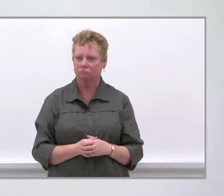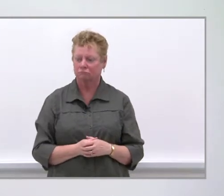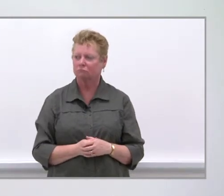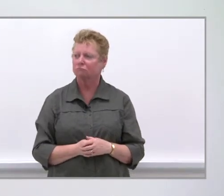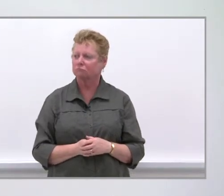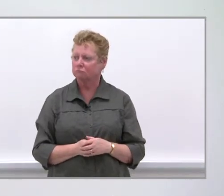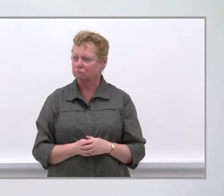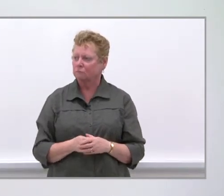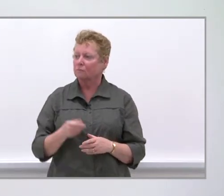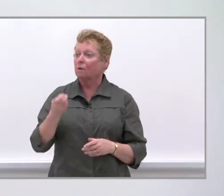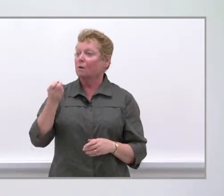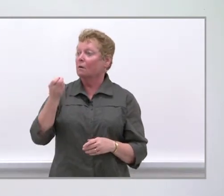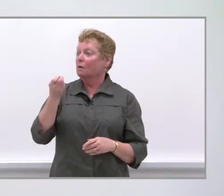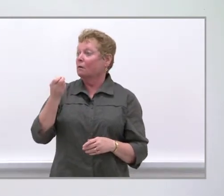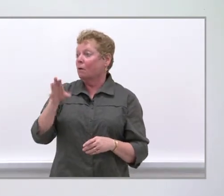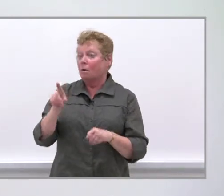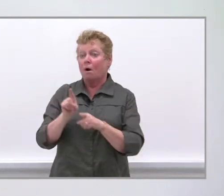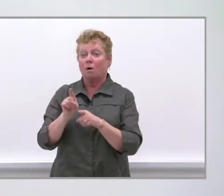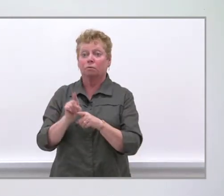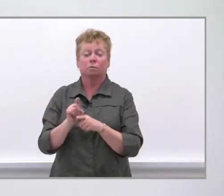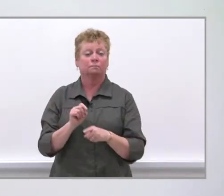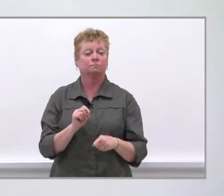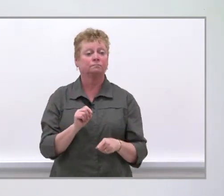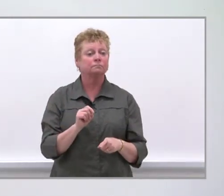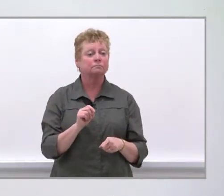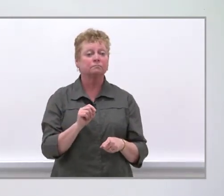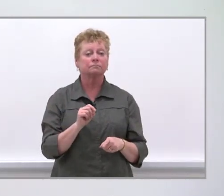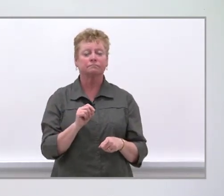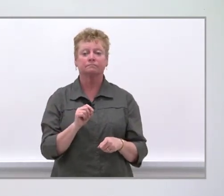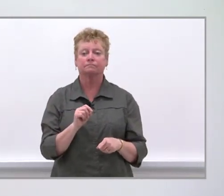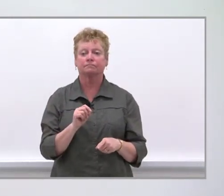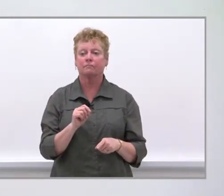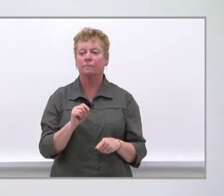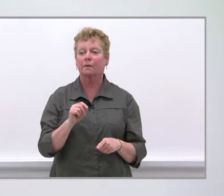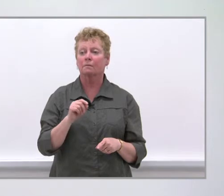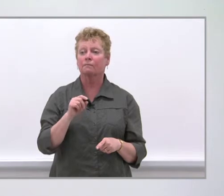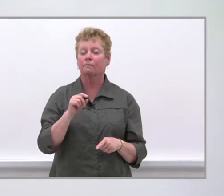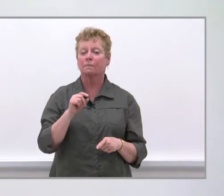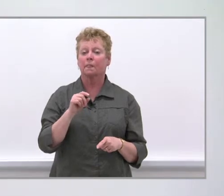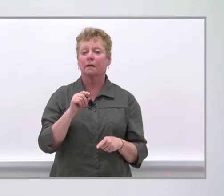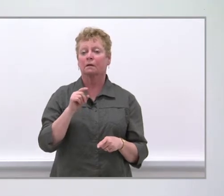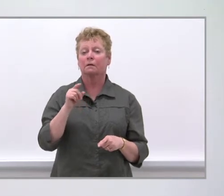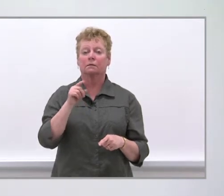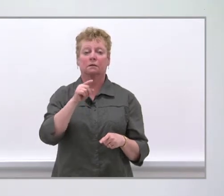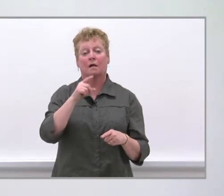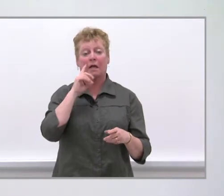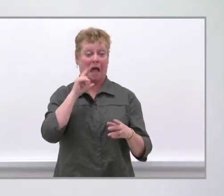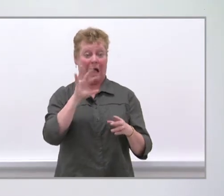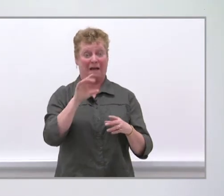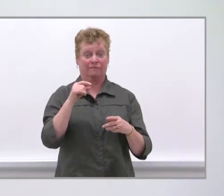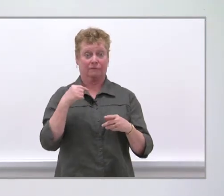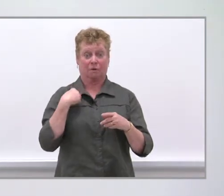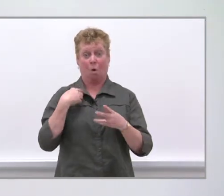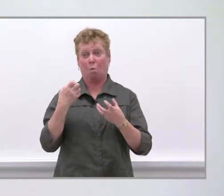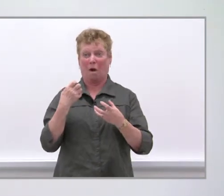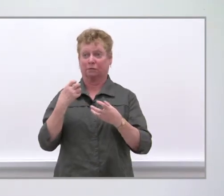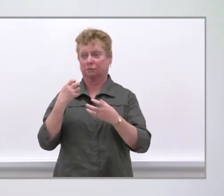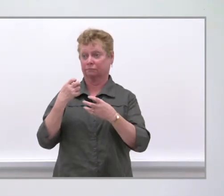They also said they don't want to see money taken from other budgets to